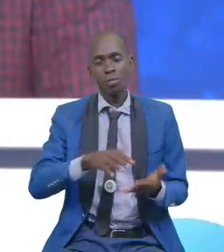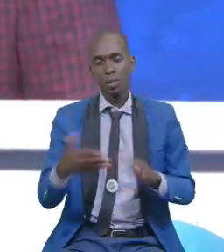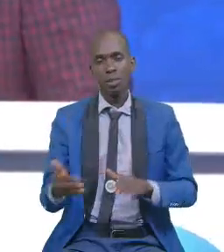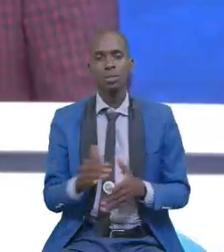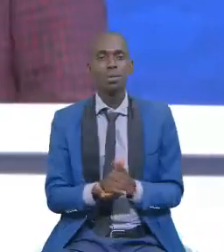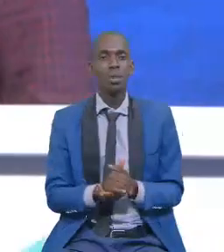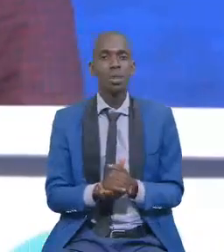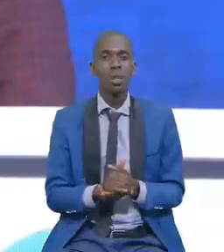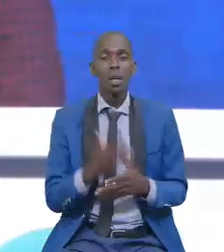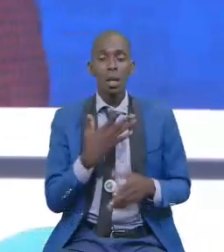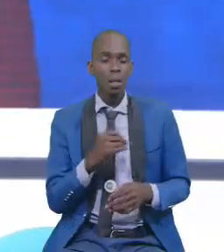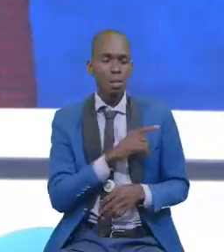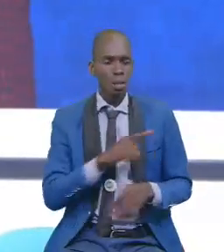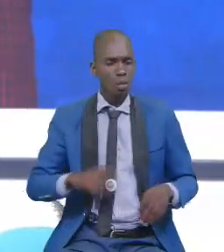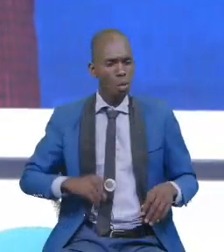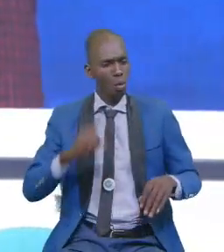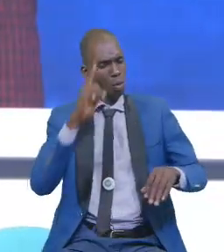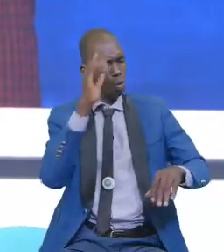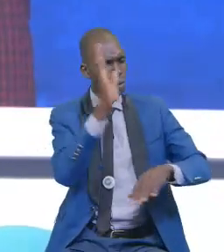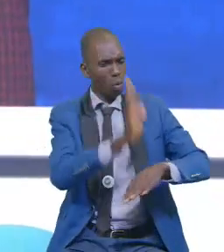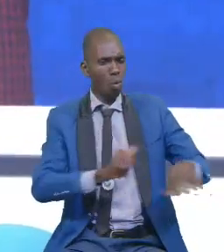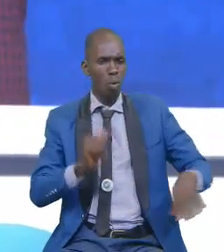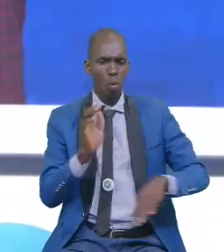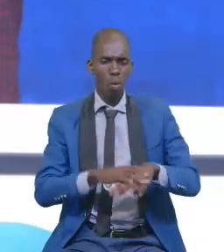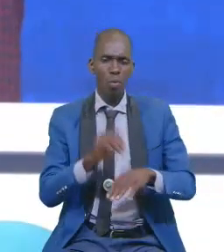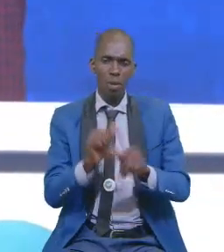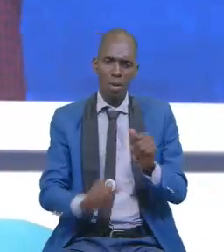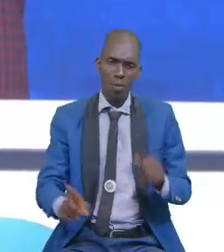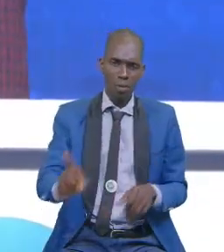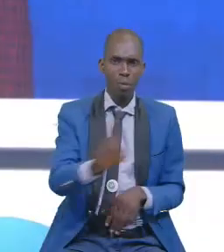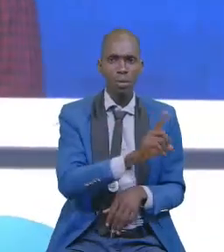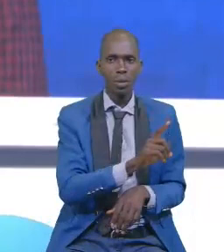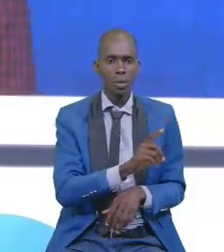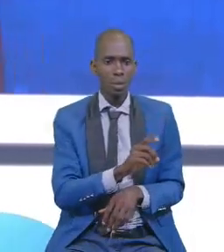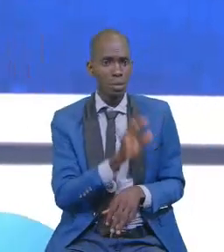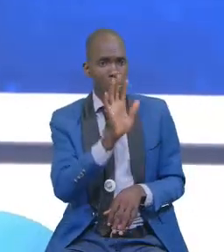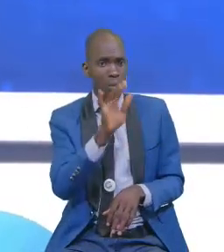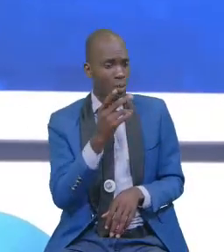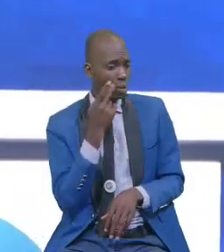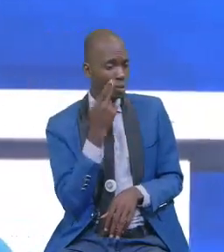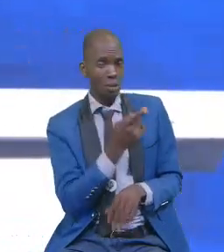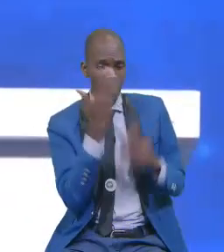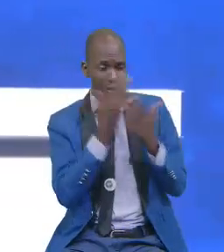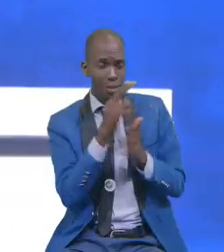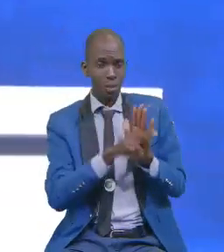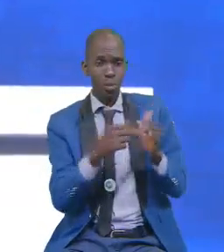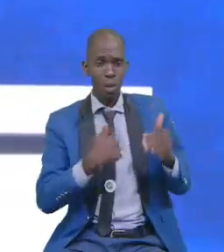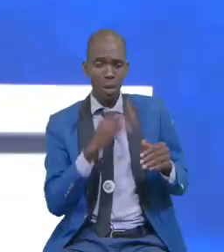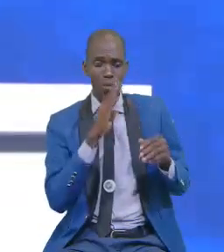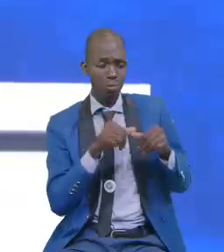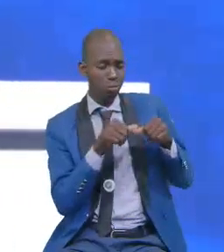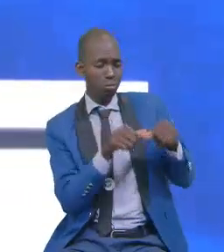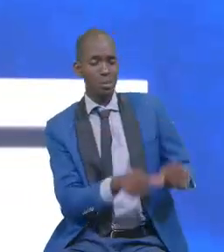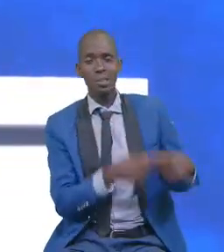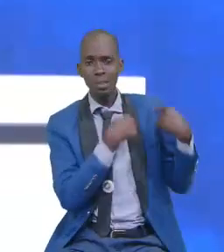And the Lord beckons on everyone. Look at the darkness in which you have been. Rise